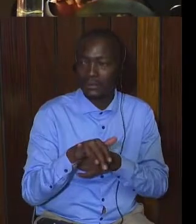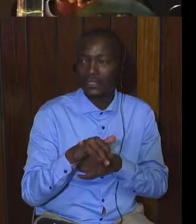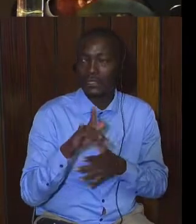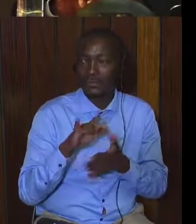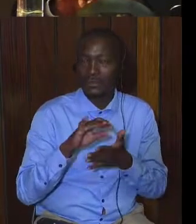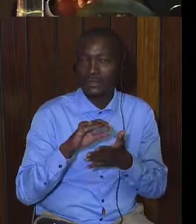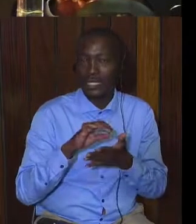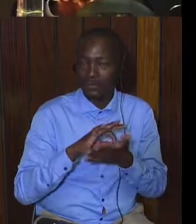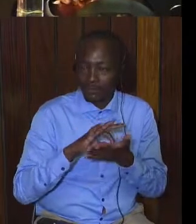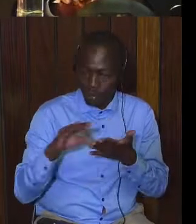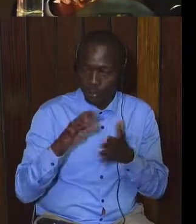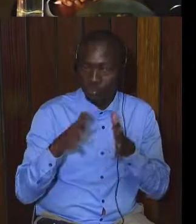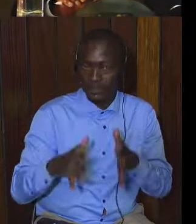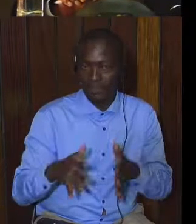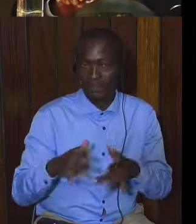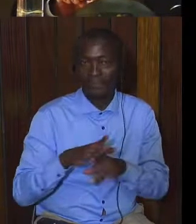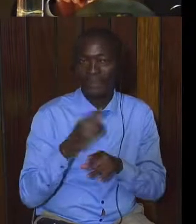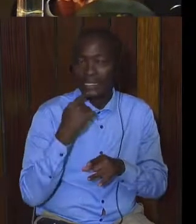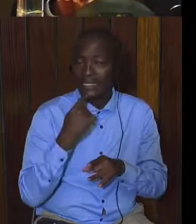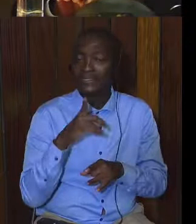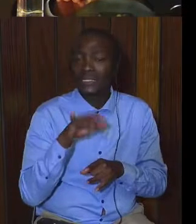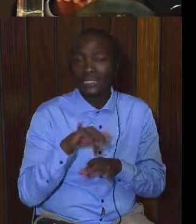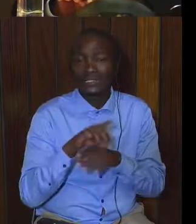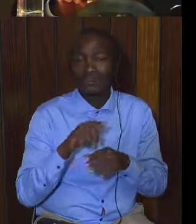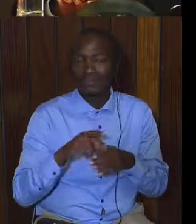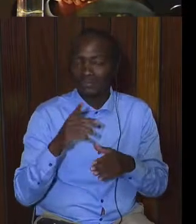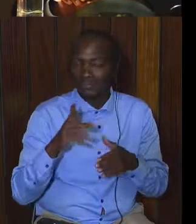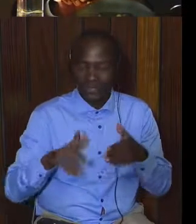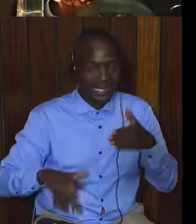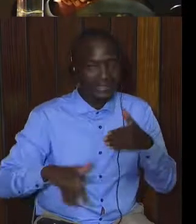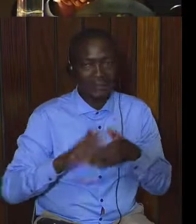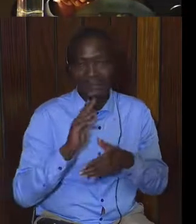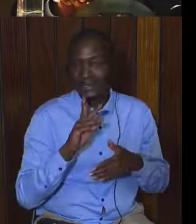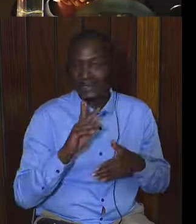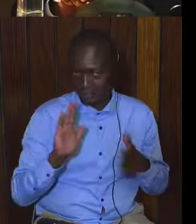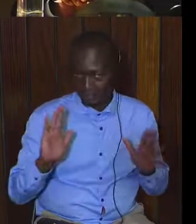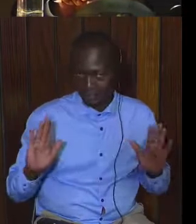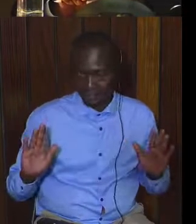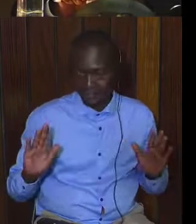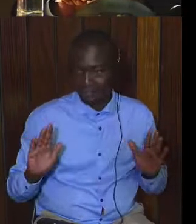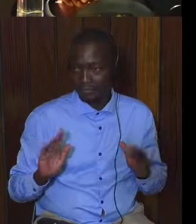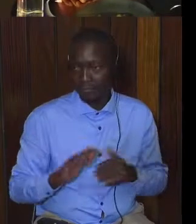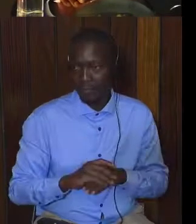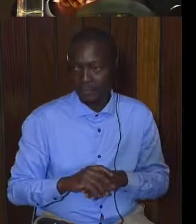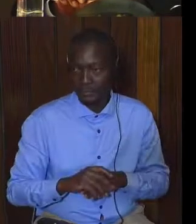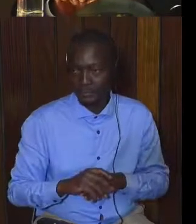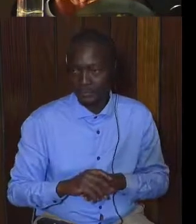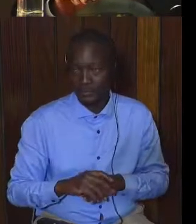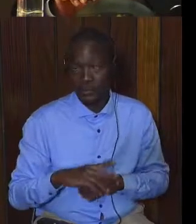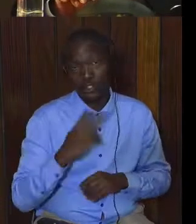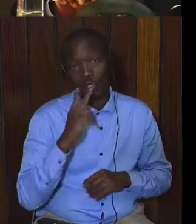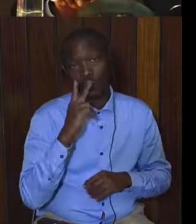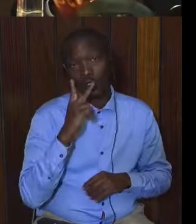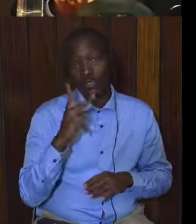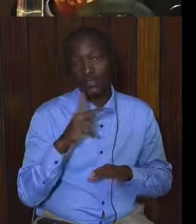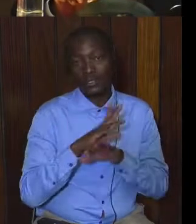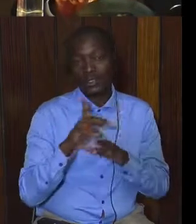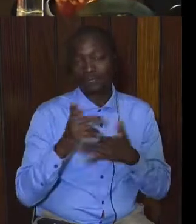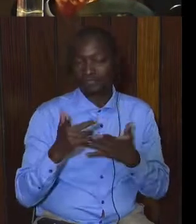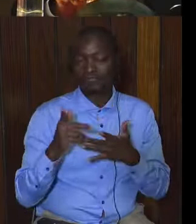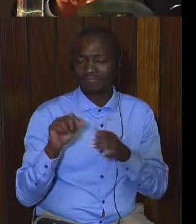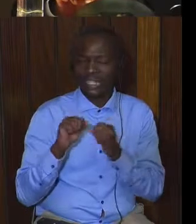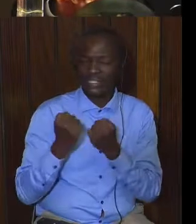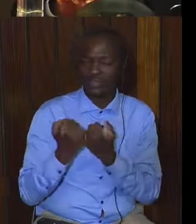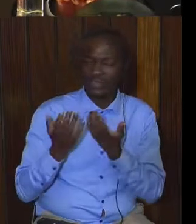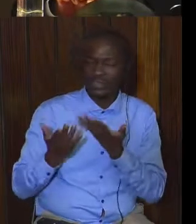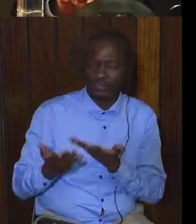contractor. They have notified to say we are terminating. Looking at the situation, the department then decided